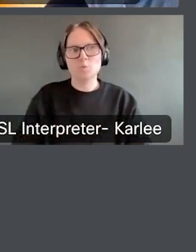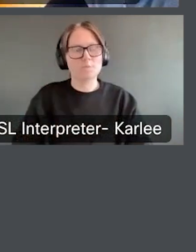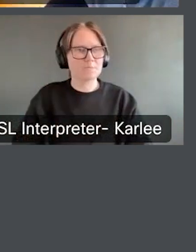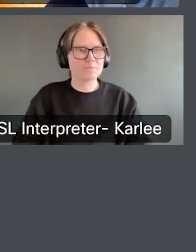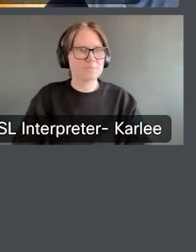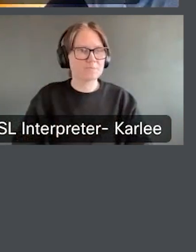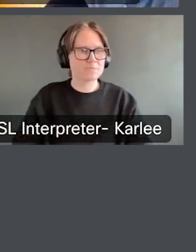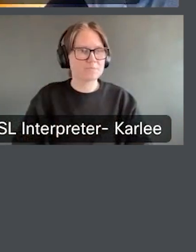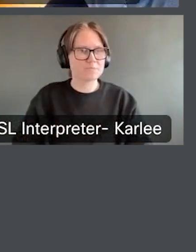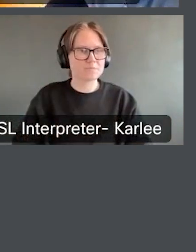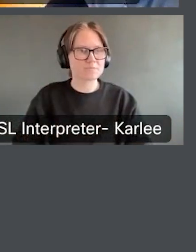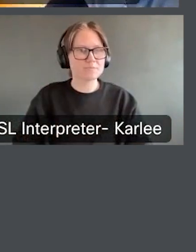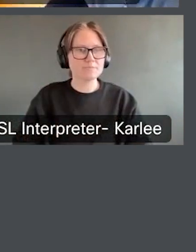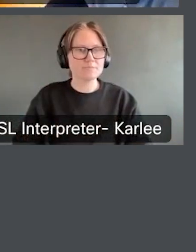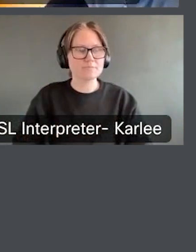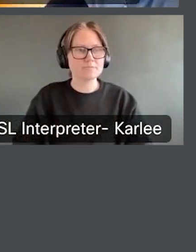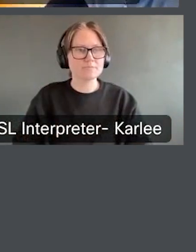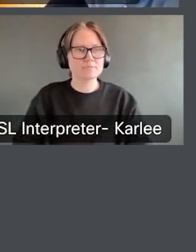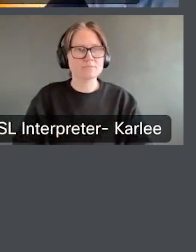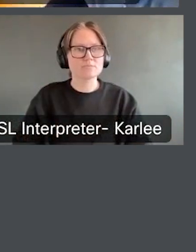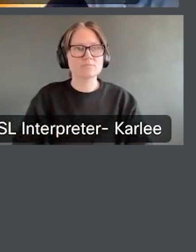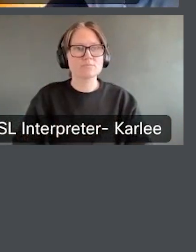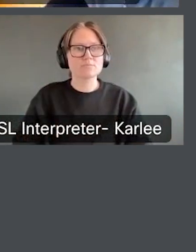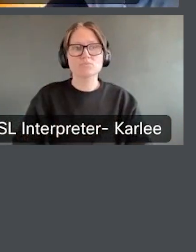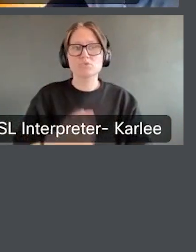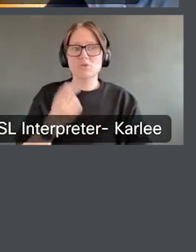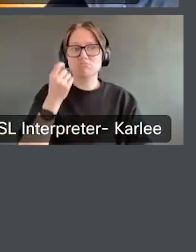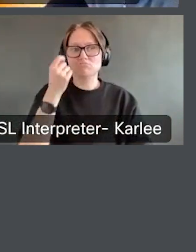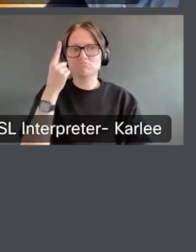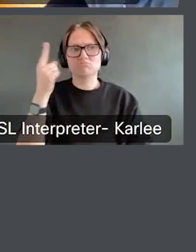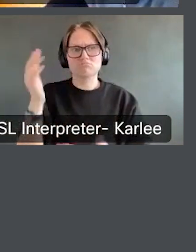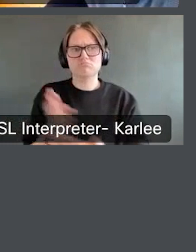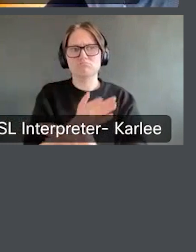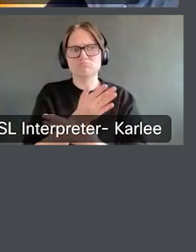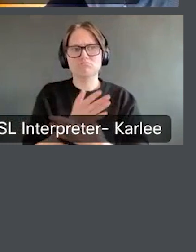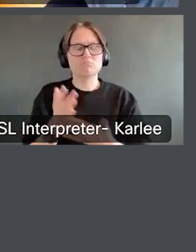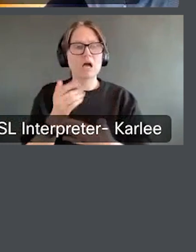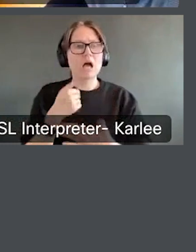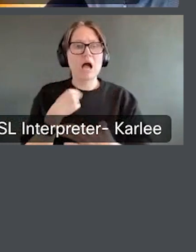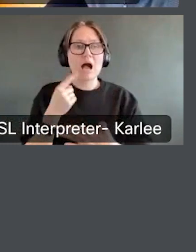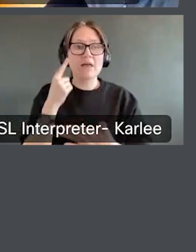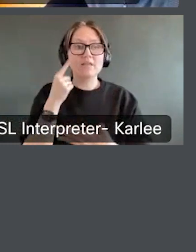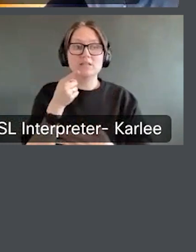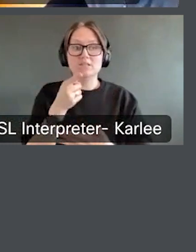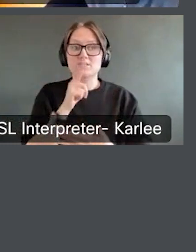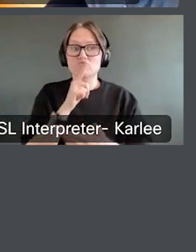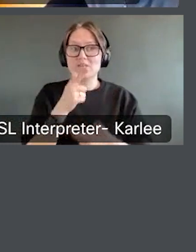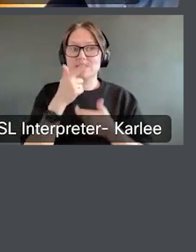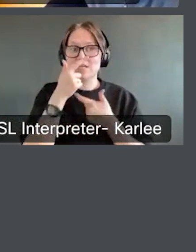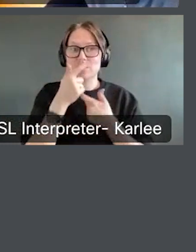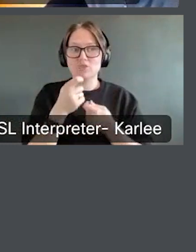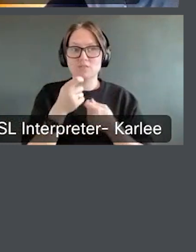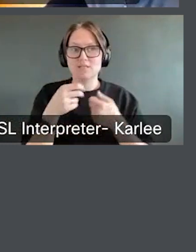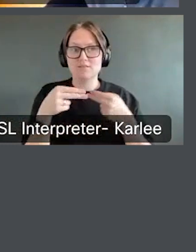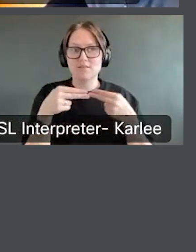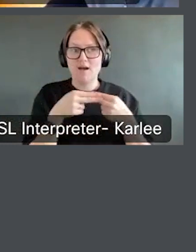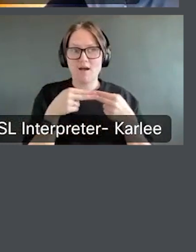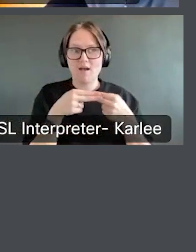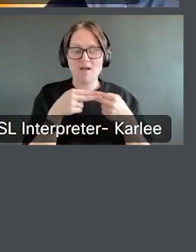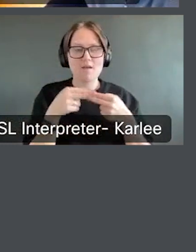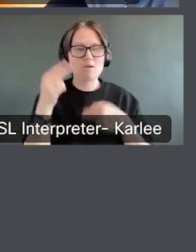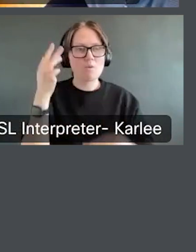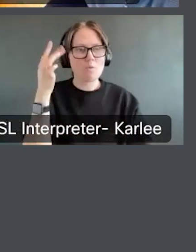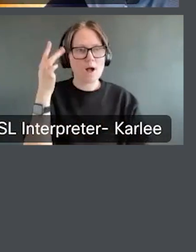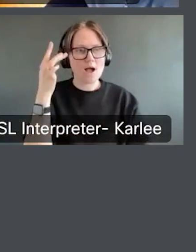So let's look at how widespread is this. And I think this is a very interesting slide because we see that when